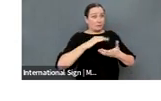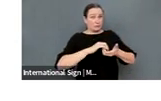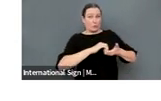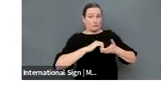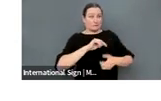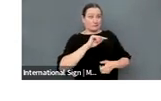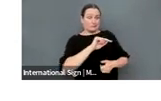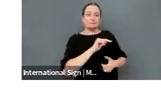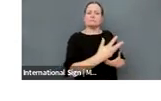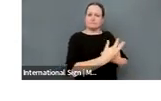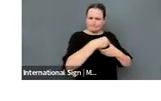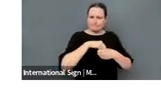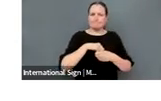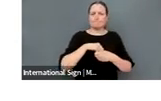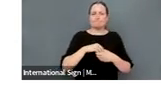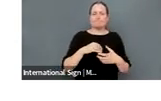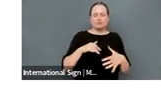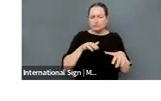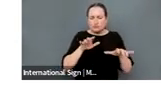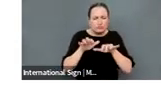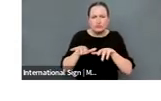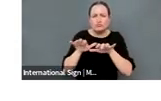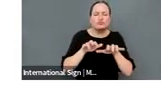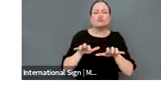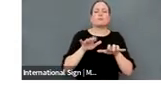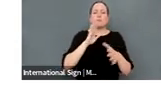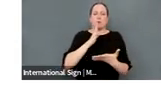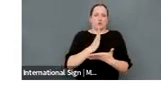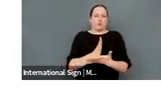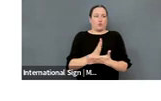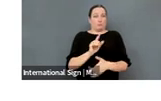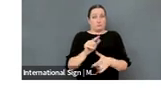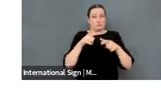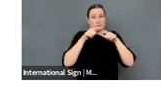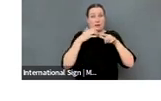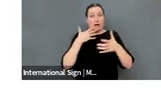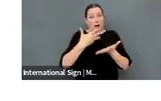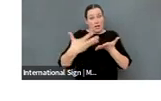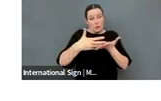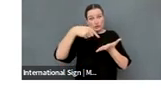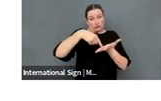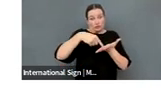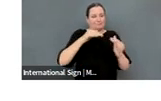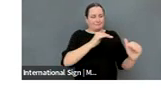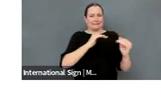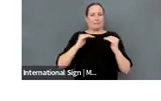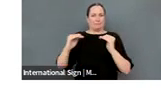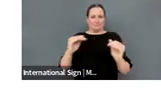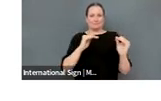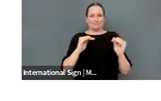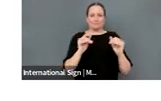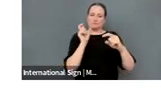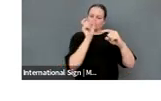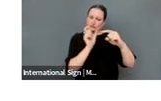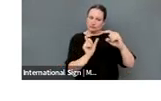further made sure that the system was audited to ensure standard language and terminologies are used in the database.